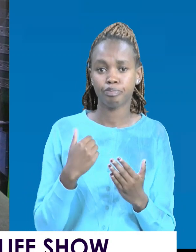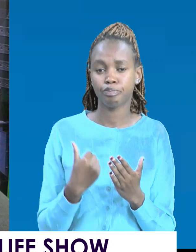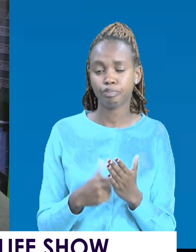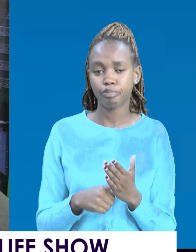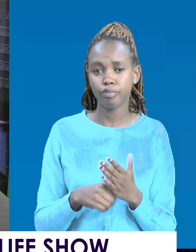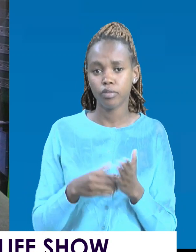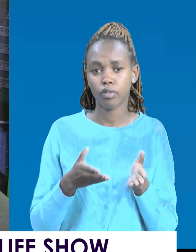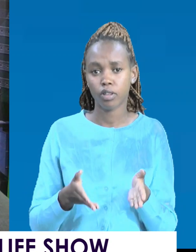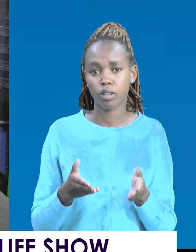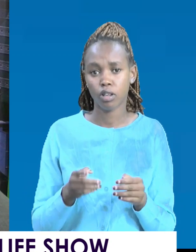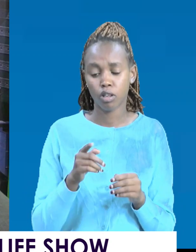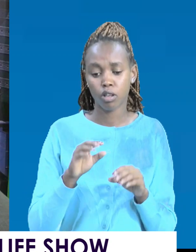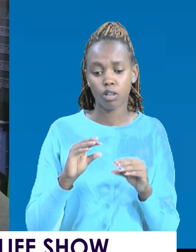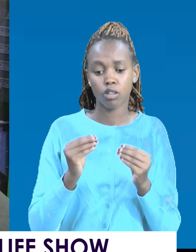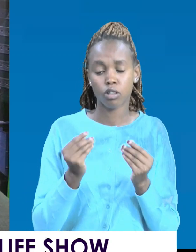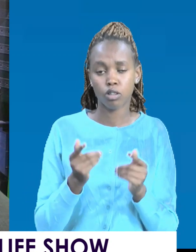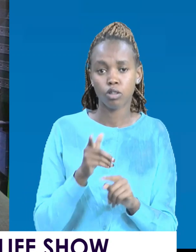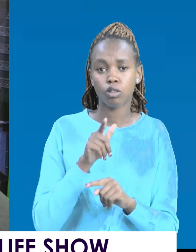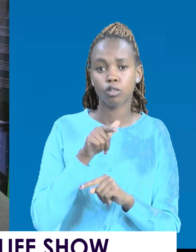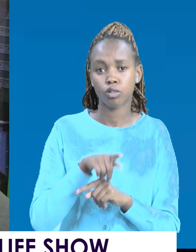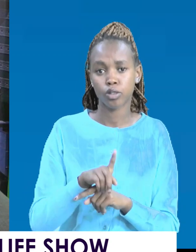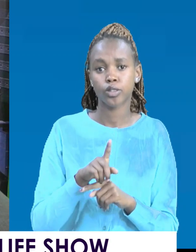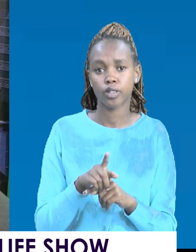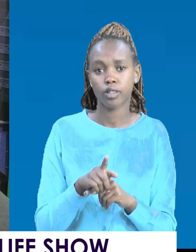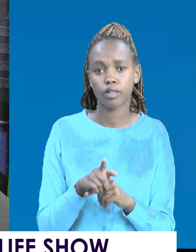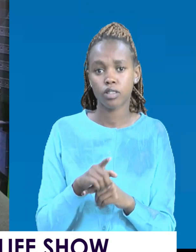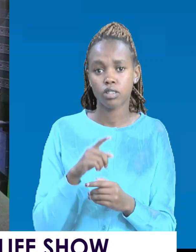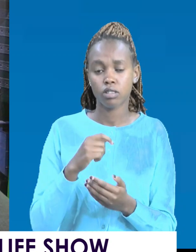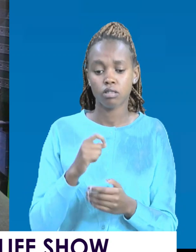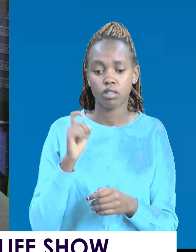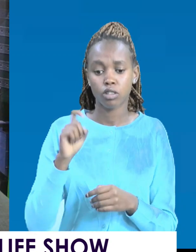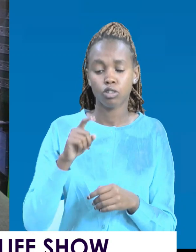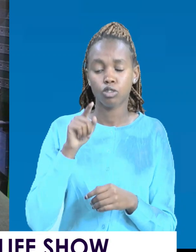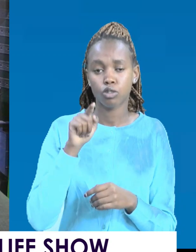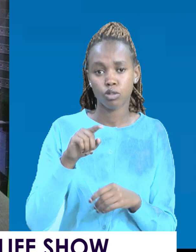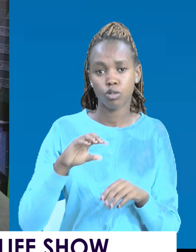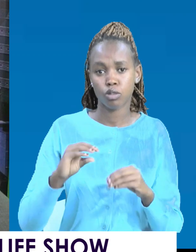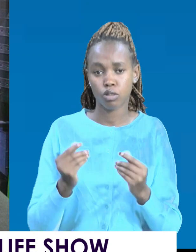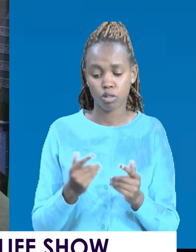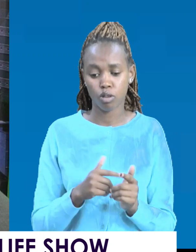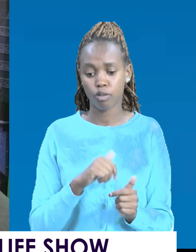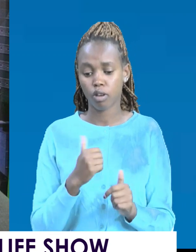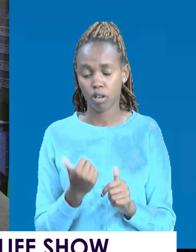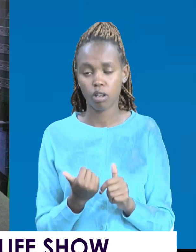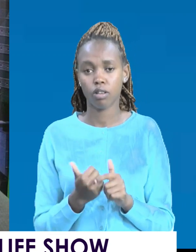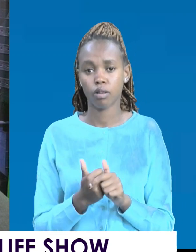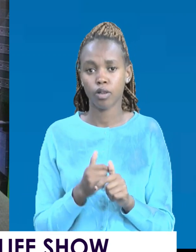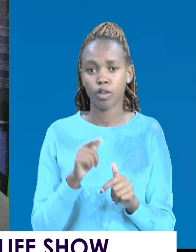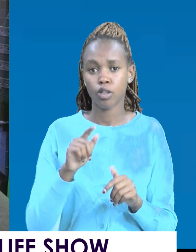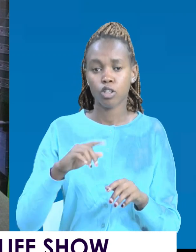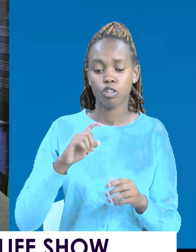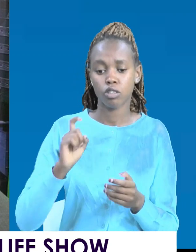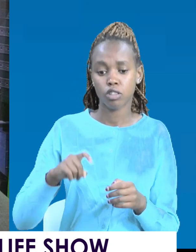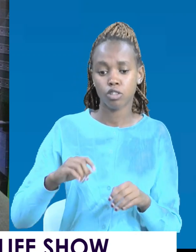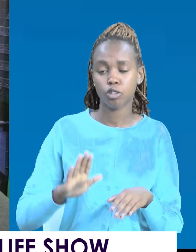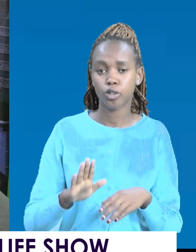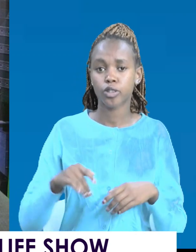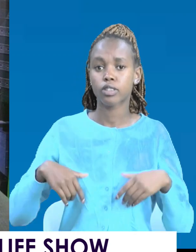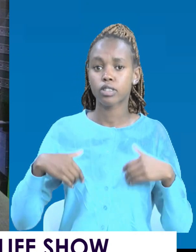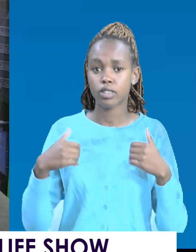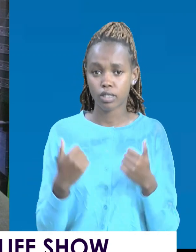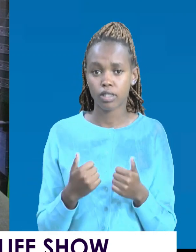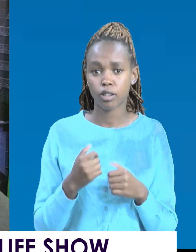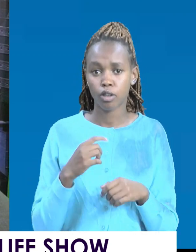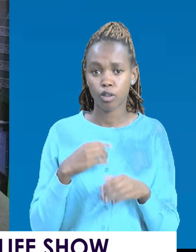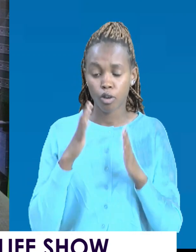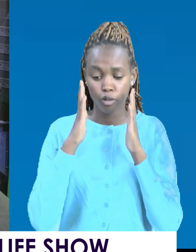you, because you need you to solve the other. You need you need your strength first. So you focus